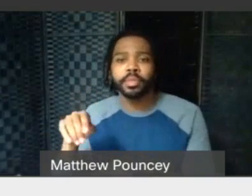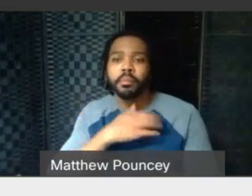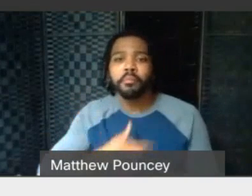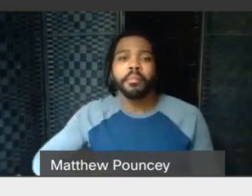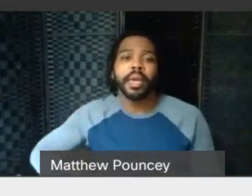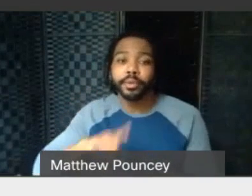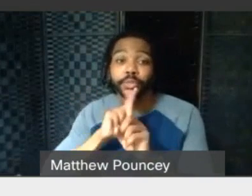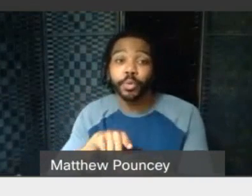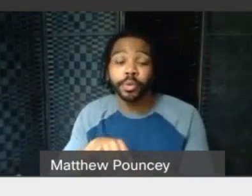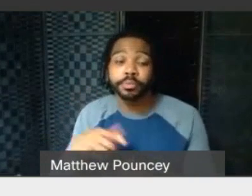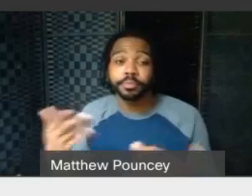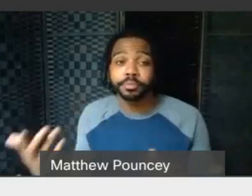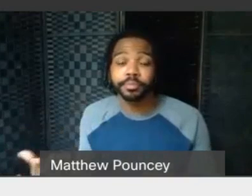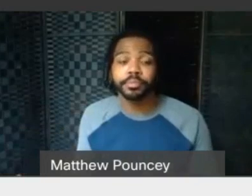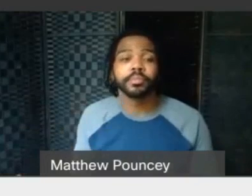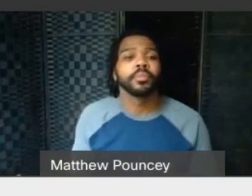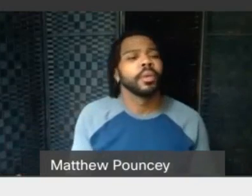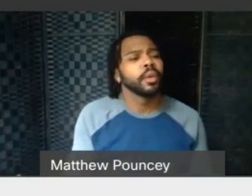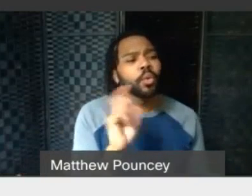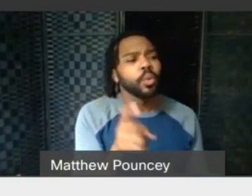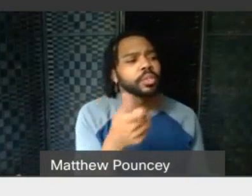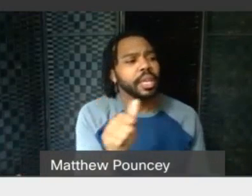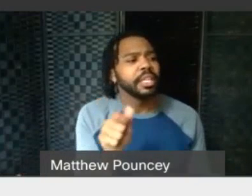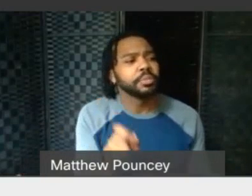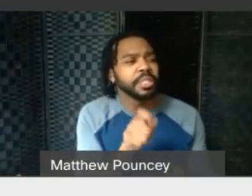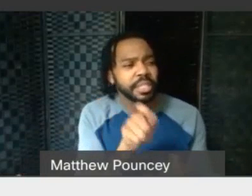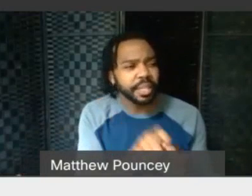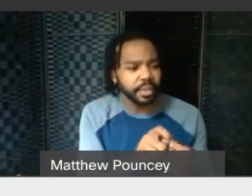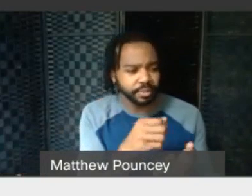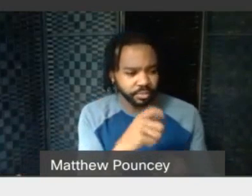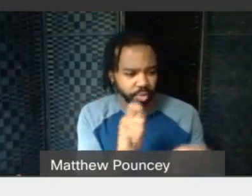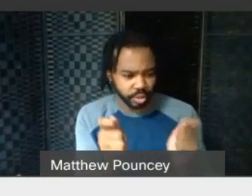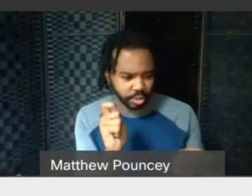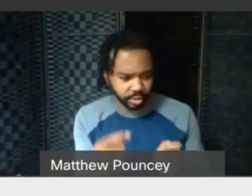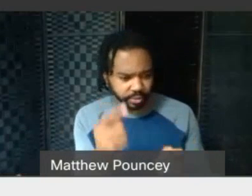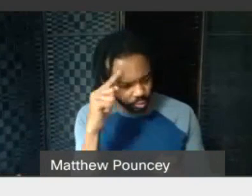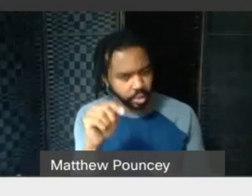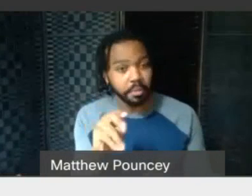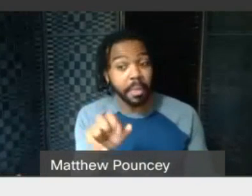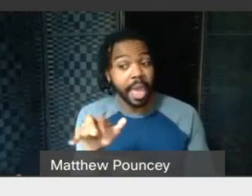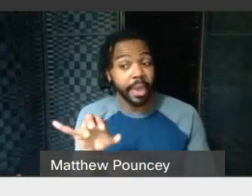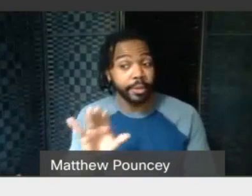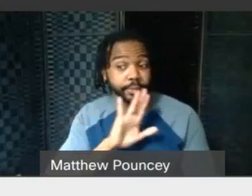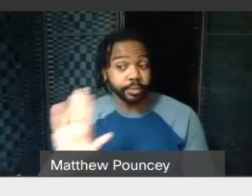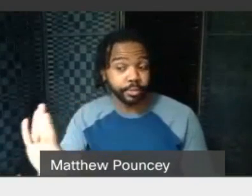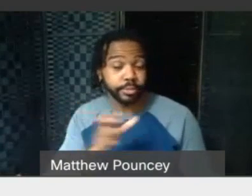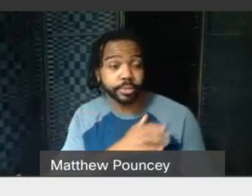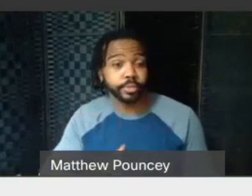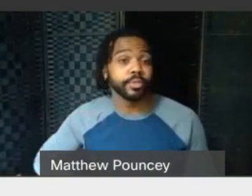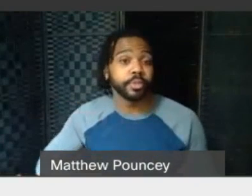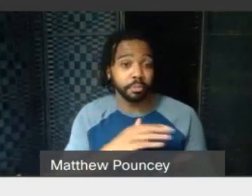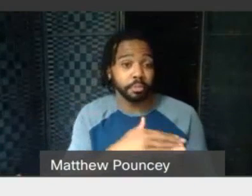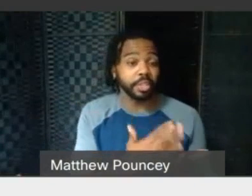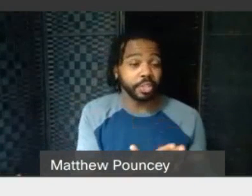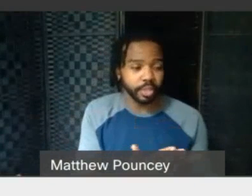Are there any specific provisions being made in the mayor's budget to address mental health impacts from the